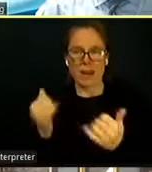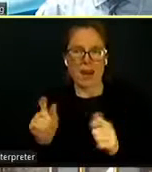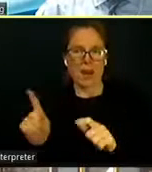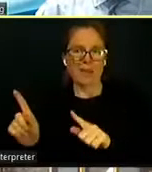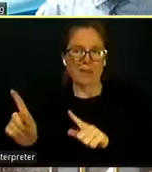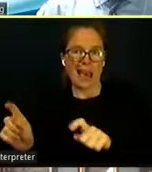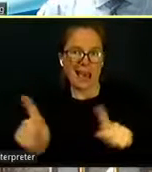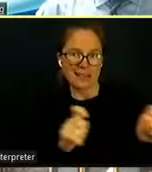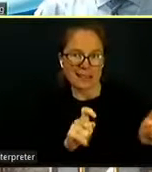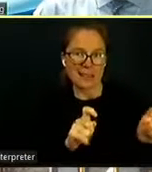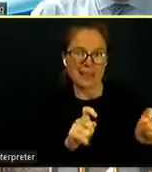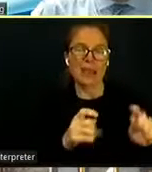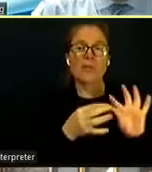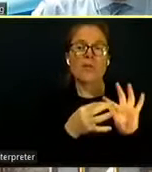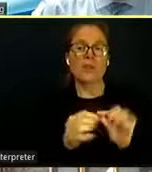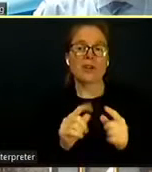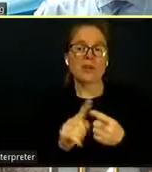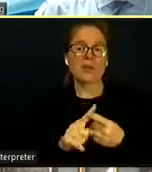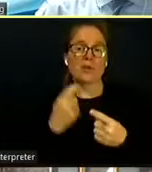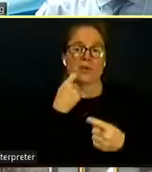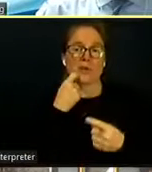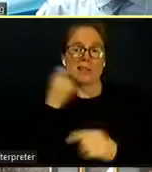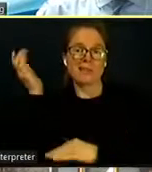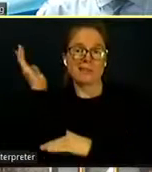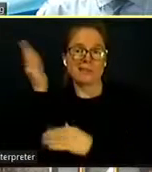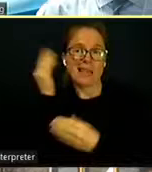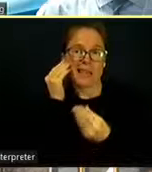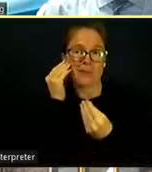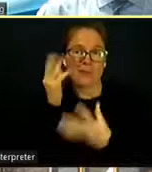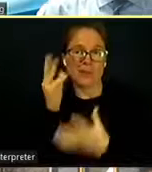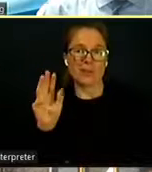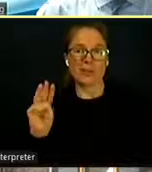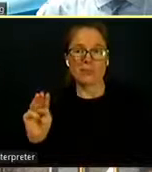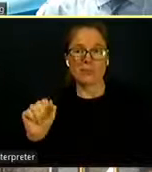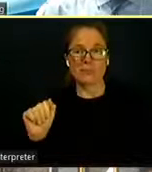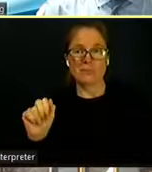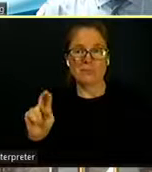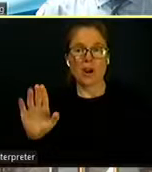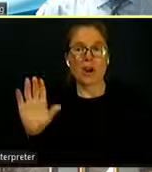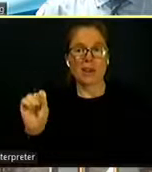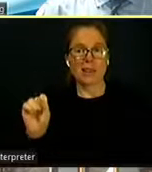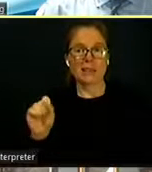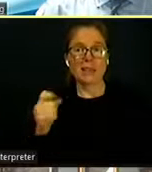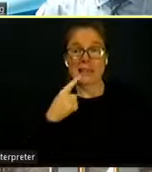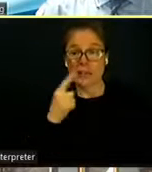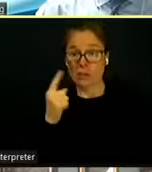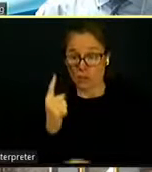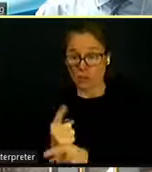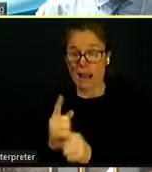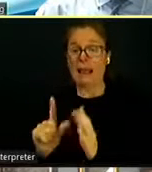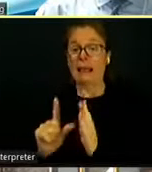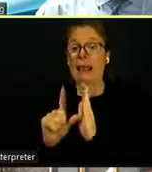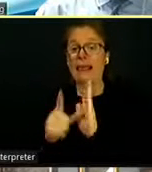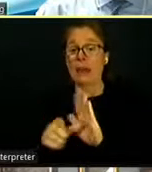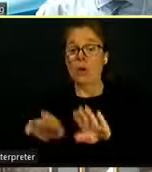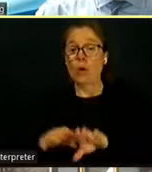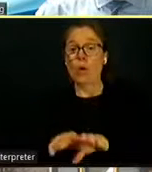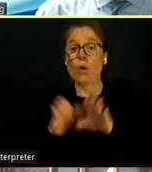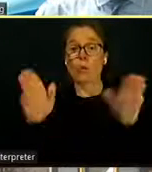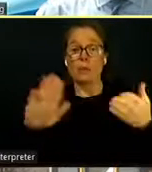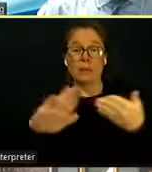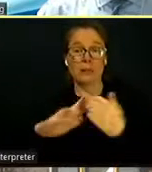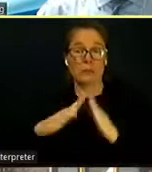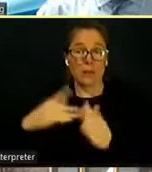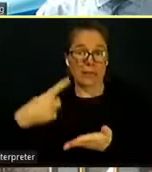questions regarding the information I provided. And Marcus is right, there is actually a little time for community input and discussions. So we definitely welcome